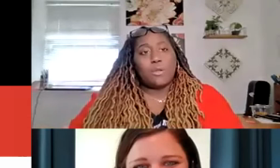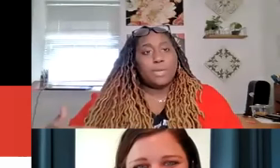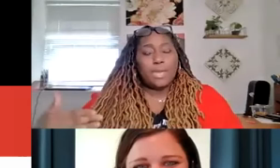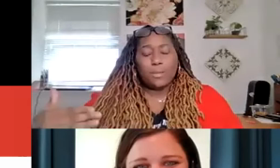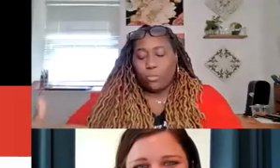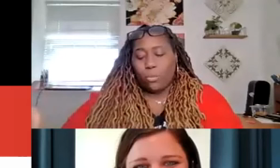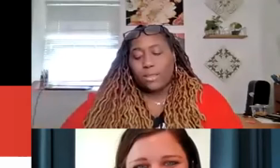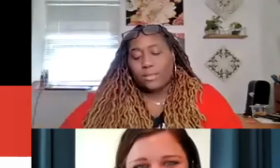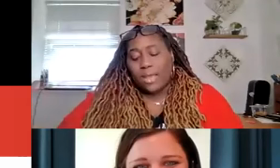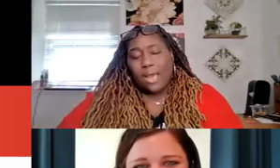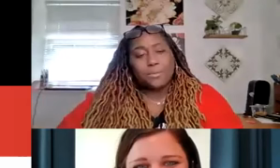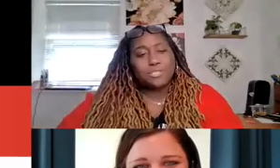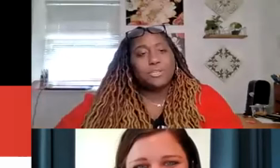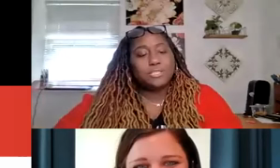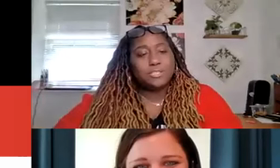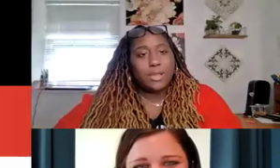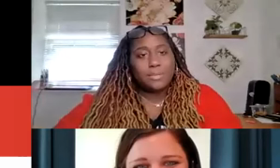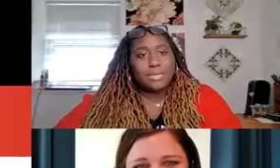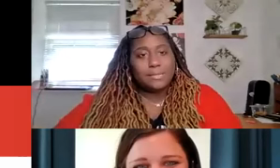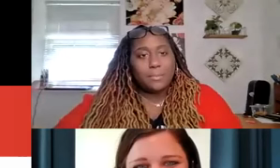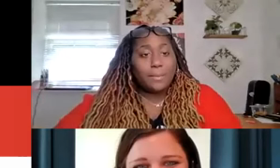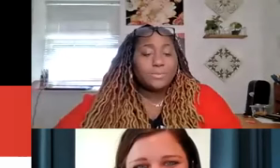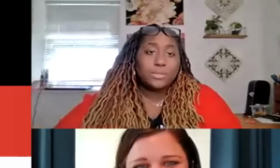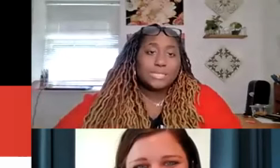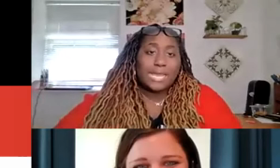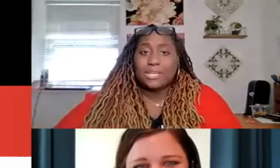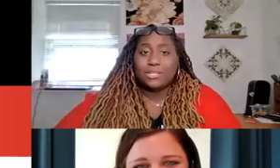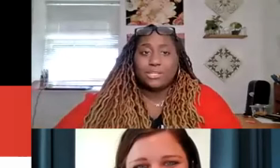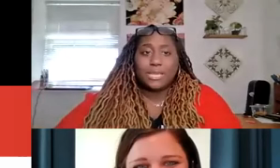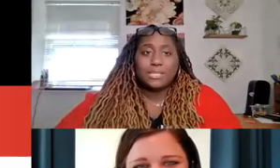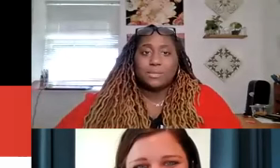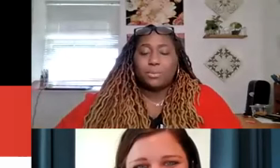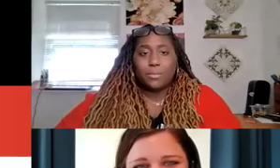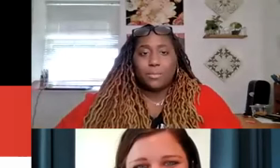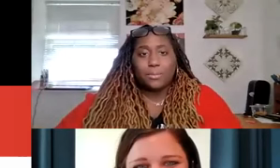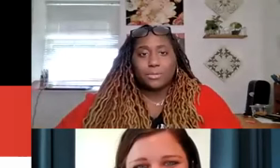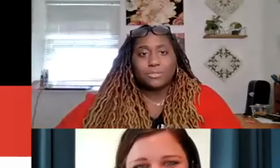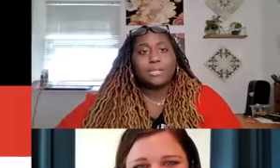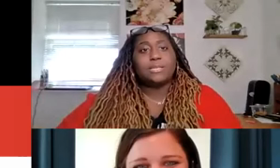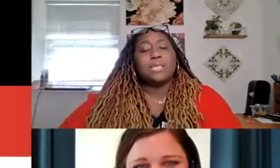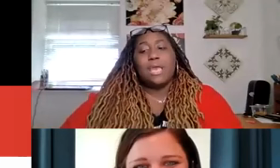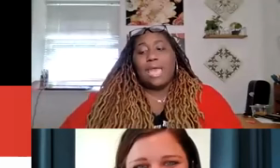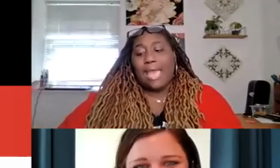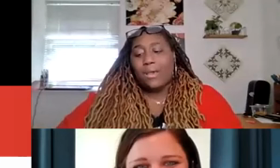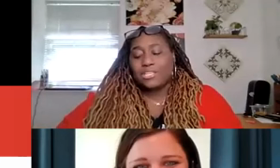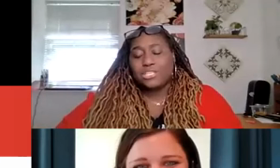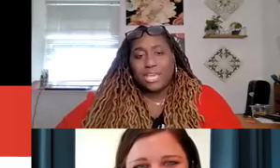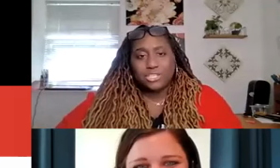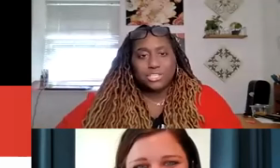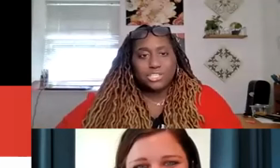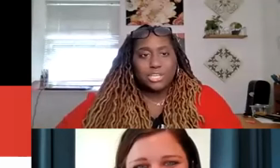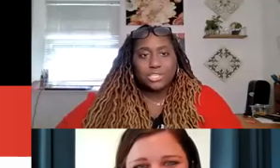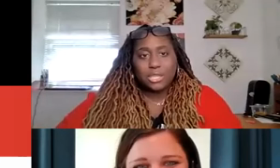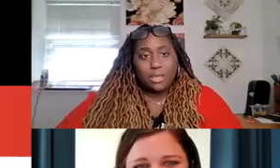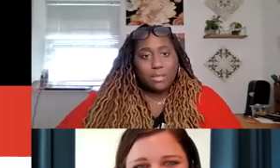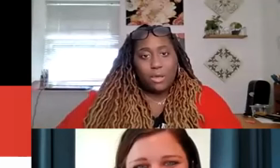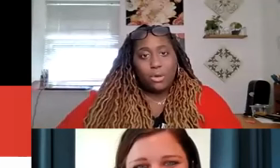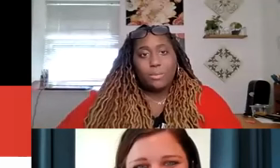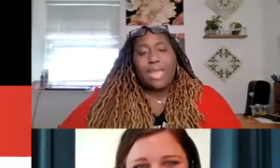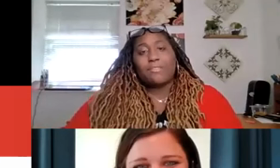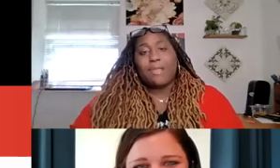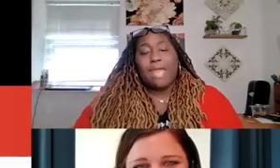are growing and what opportunities are coming down the pipe. So we're taking a look at those employment opportunities, how education is changing